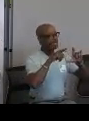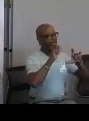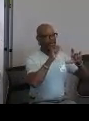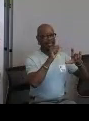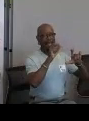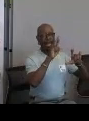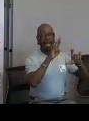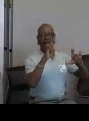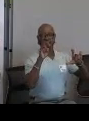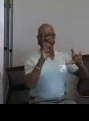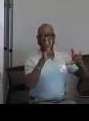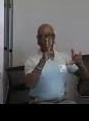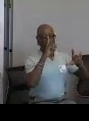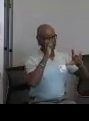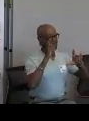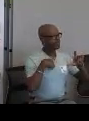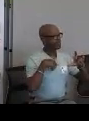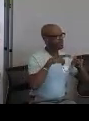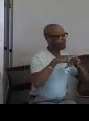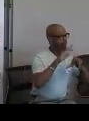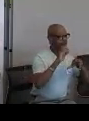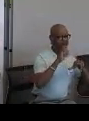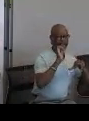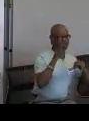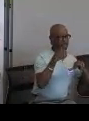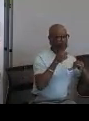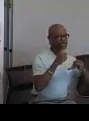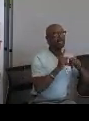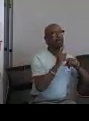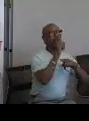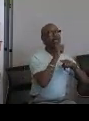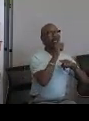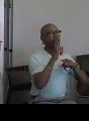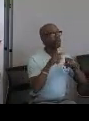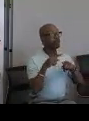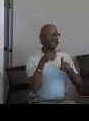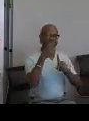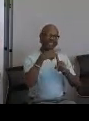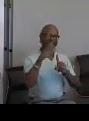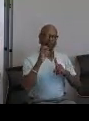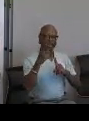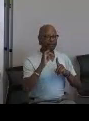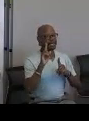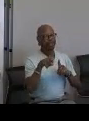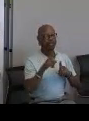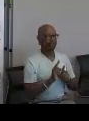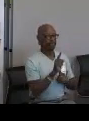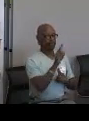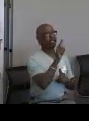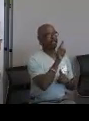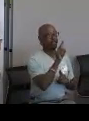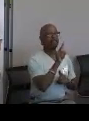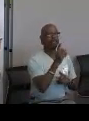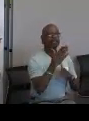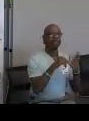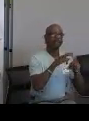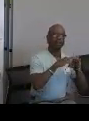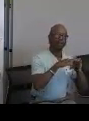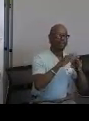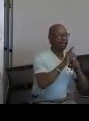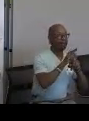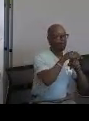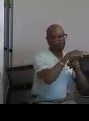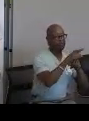because in BART maps, north doesn't always point up, but with the TMAPs, they always point up. So yeah, artistic liberty. It's a circle with an